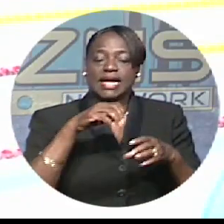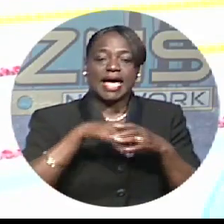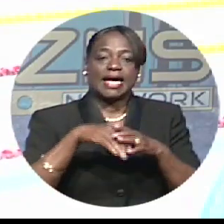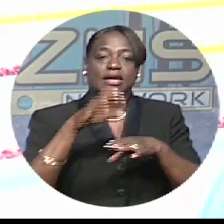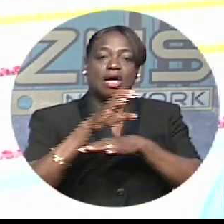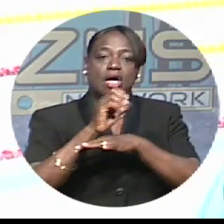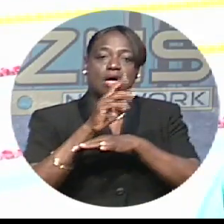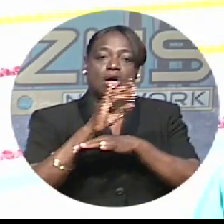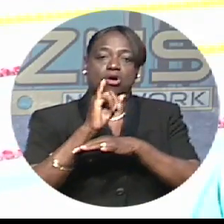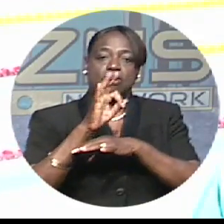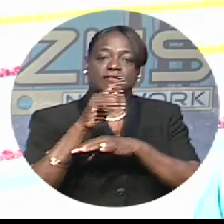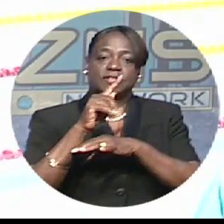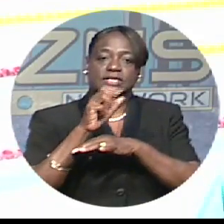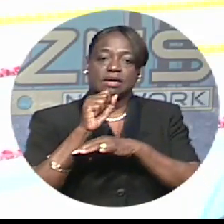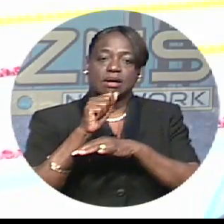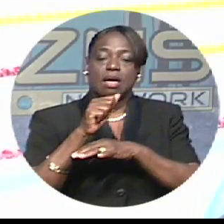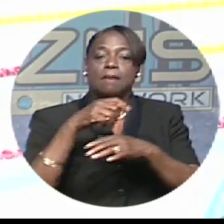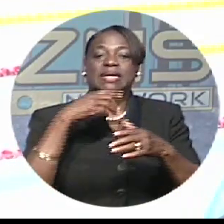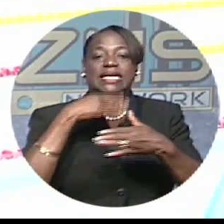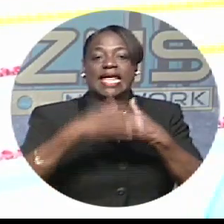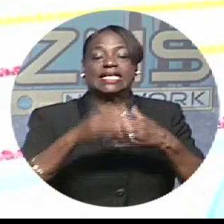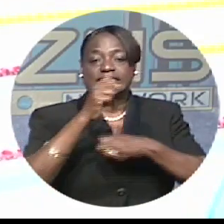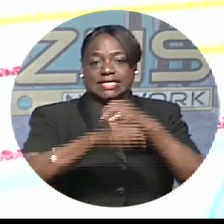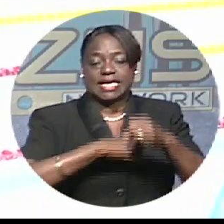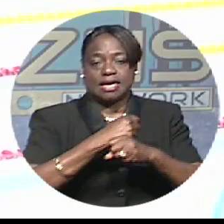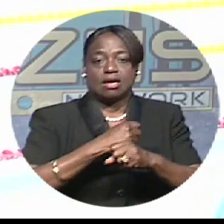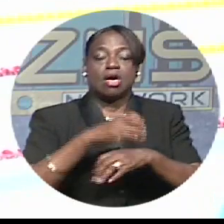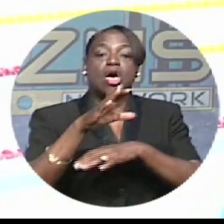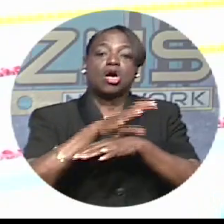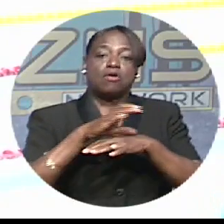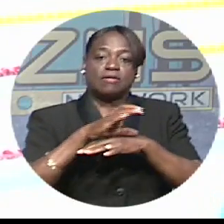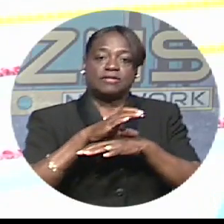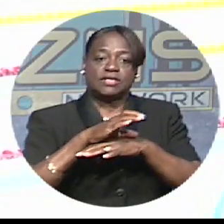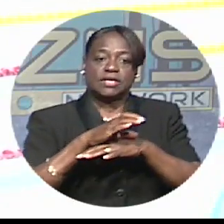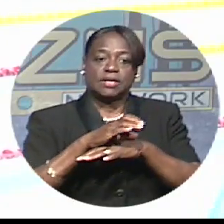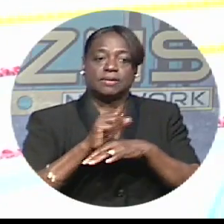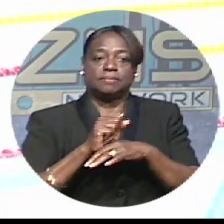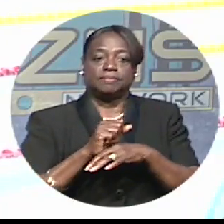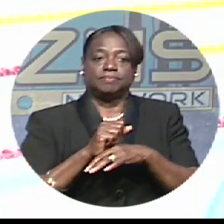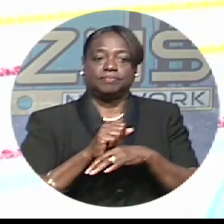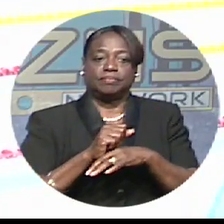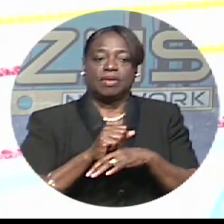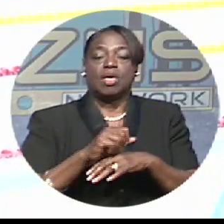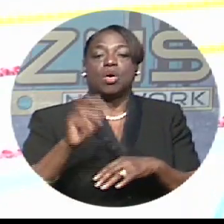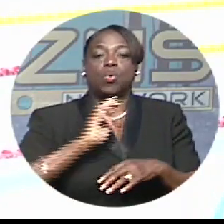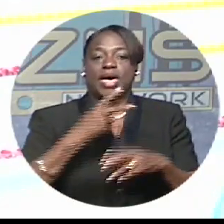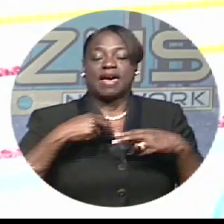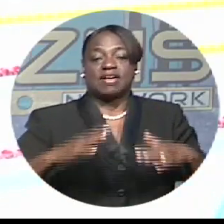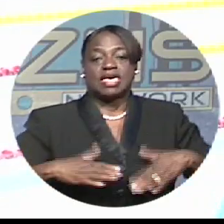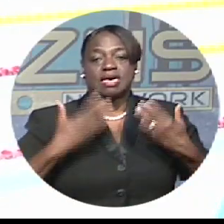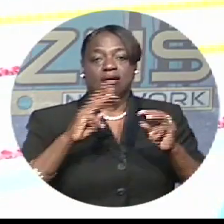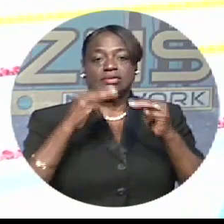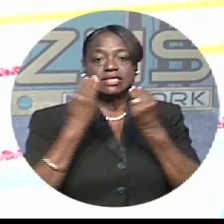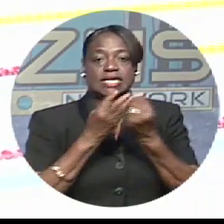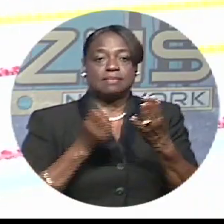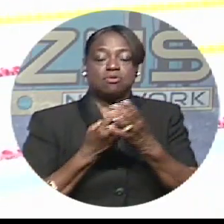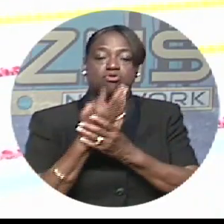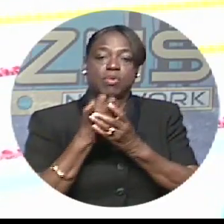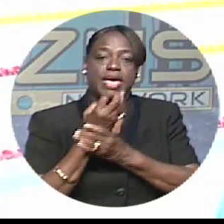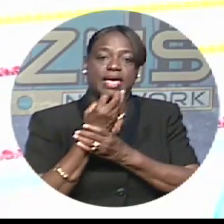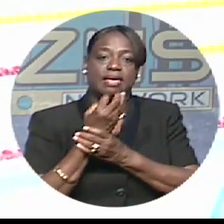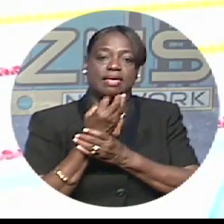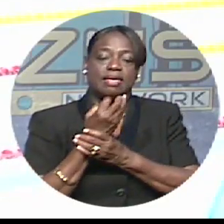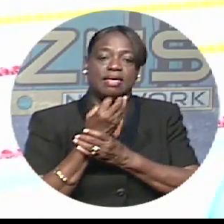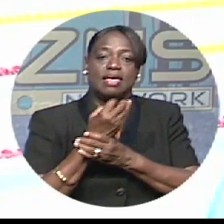continue to develop and train for next year's Carifta. And what Coach Lottie has done is he has a very young team grooming them to be able to